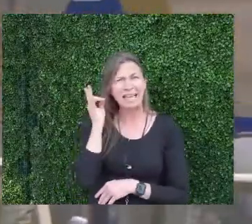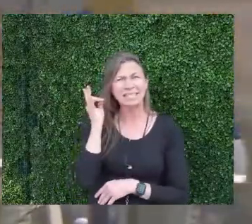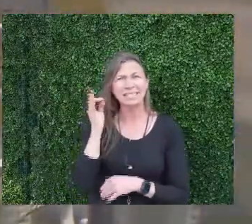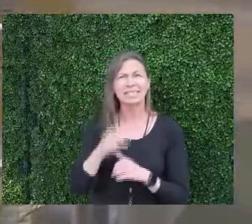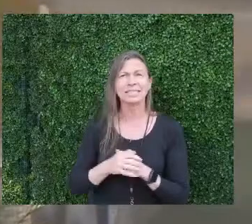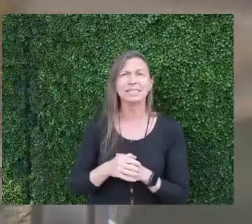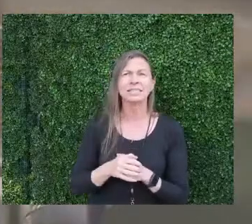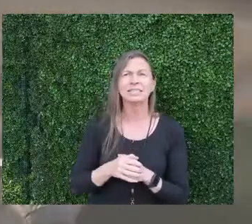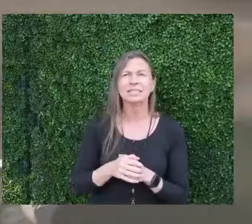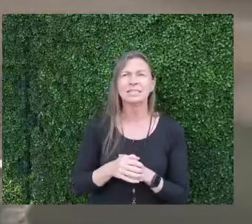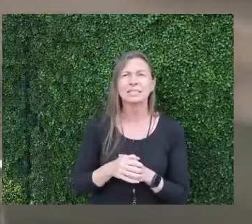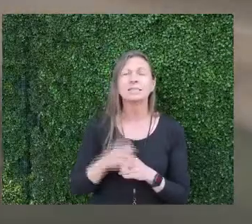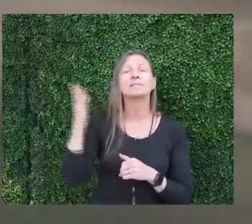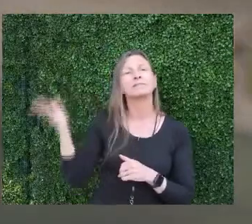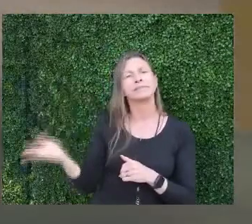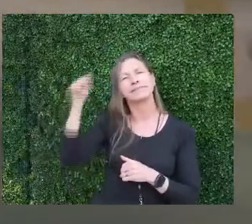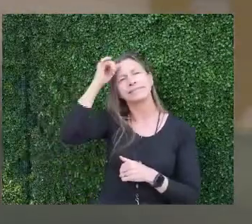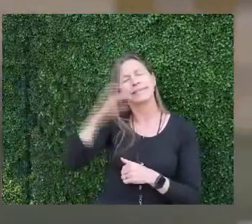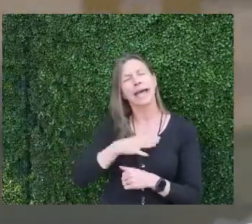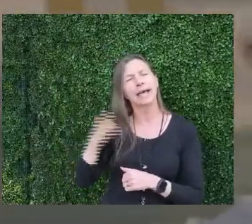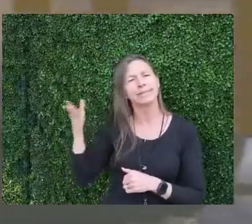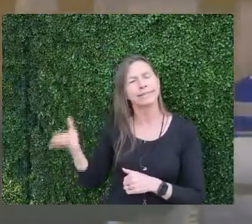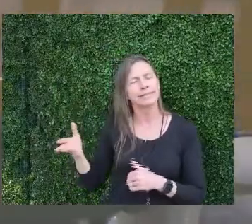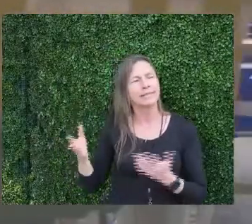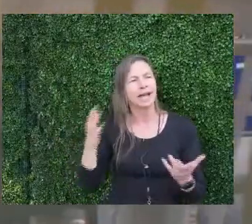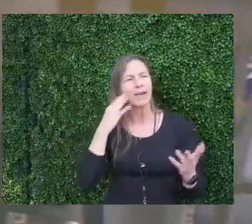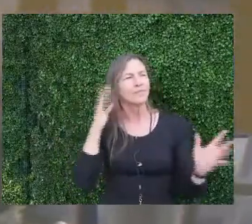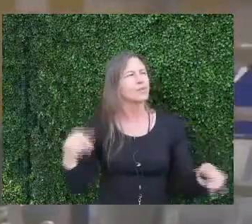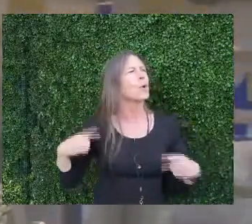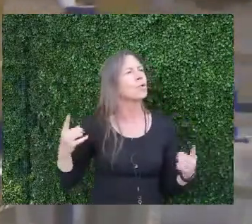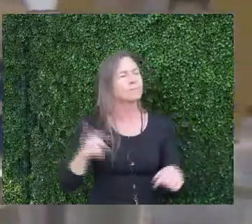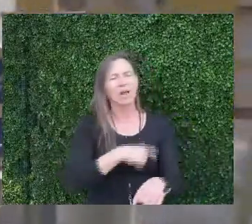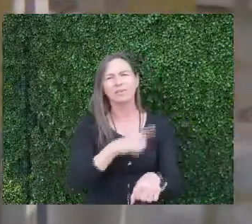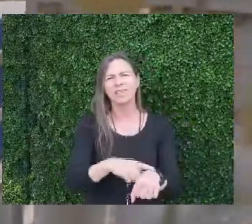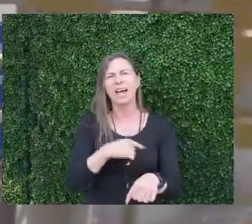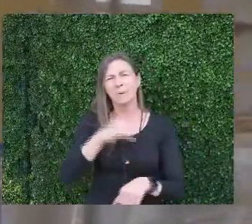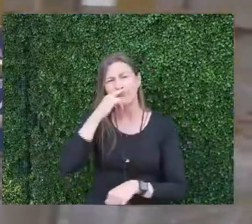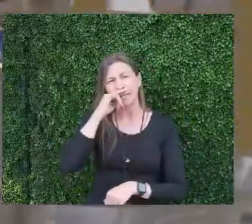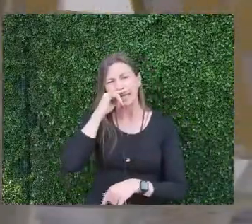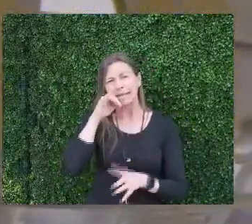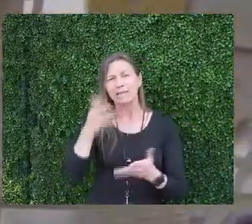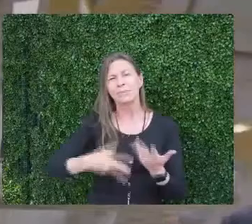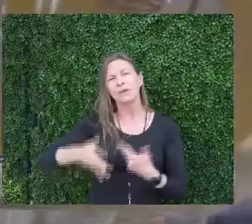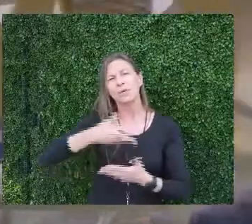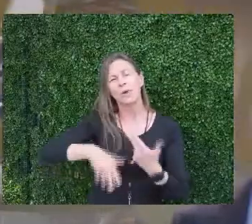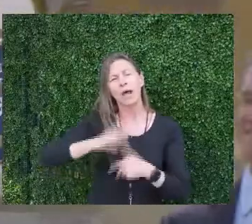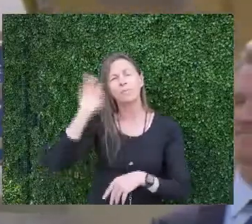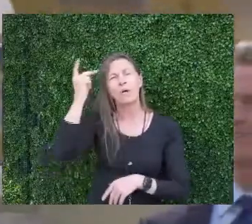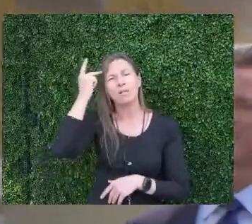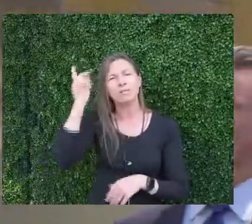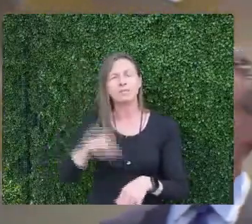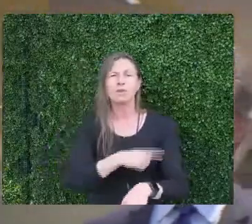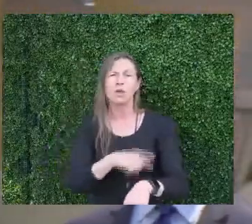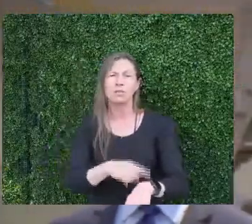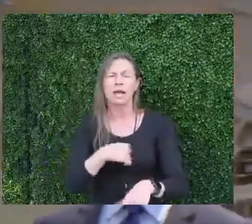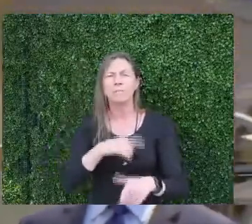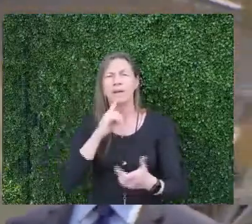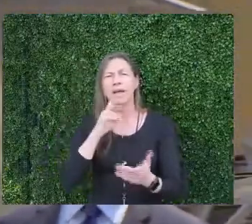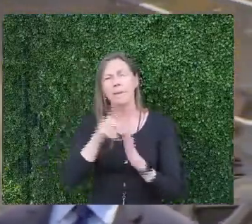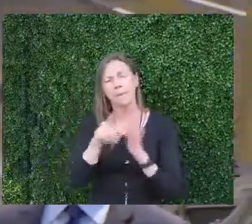Known him a long time. I'm a kid who's been around politics for a long time, and I am a policy wonk to the